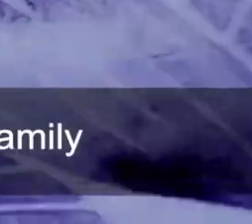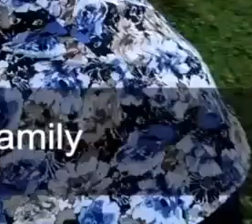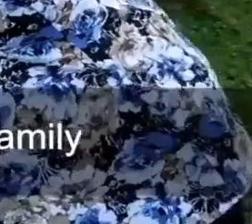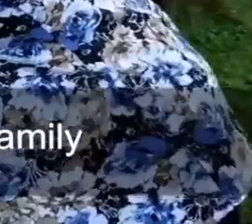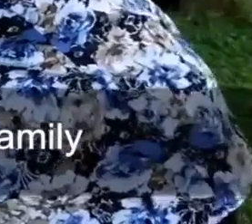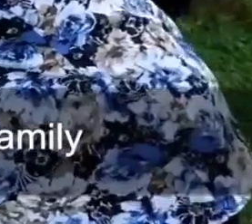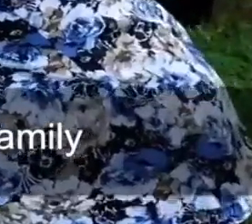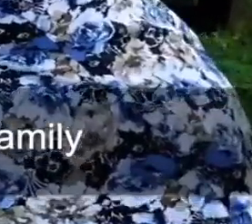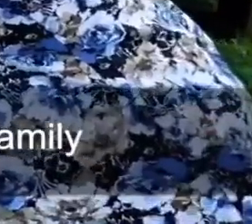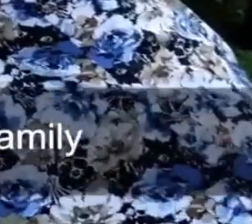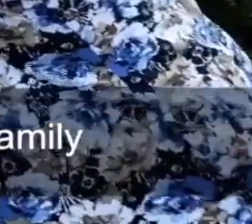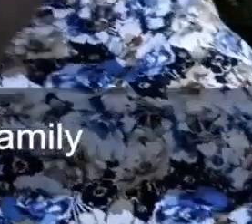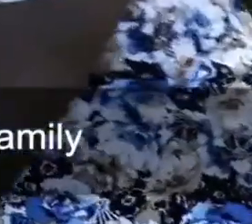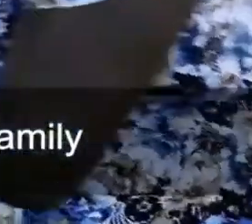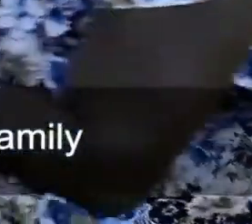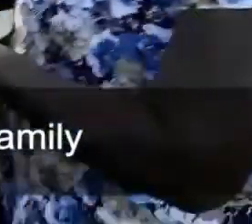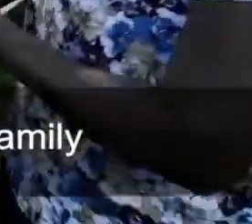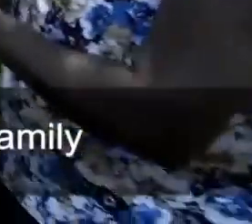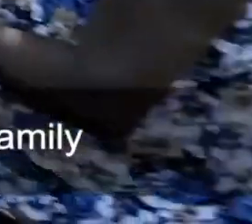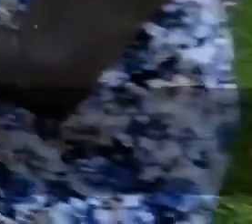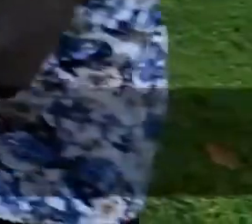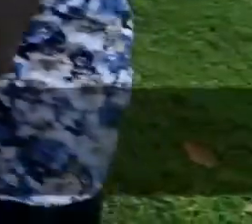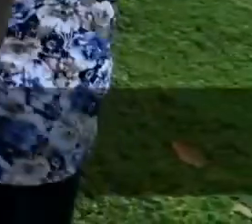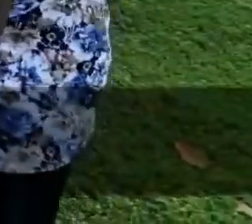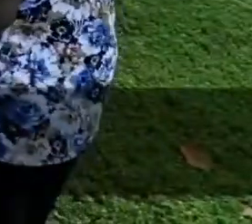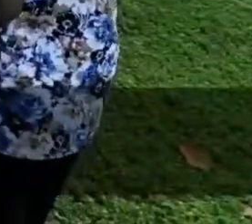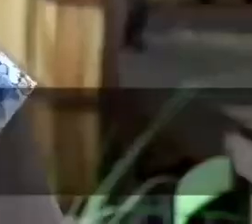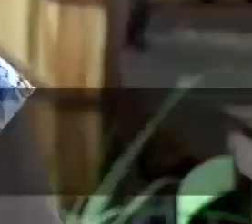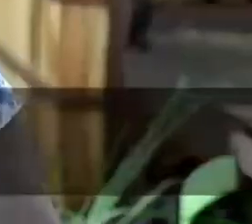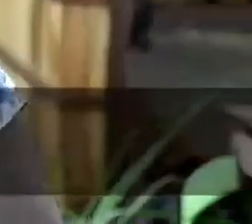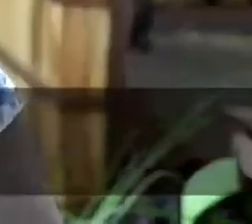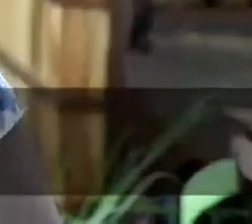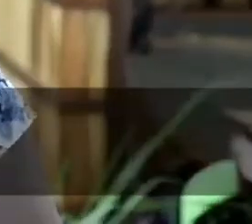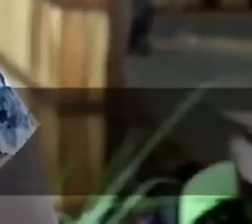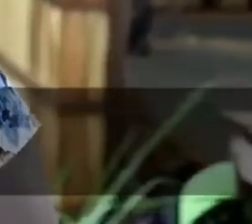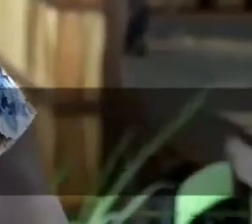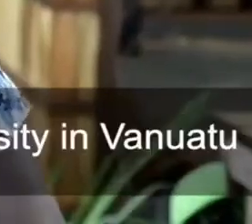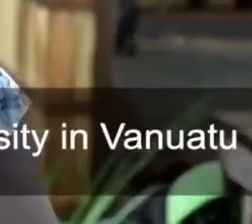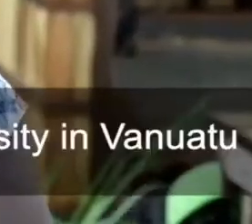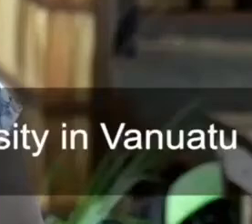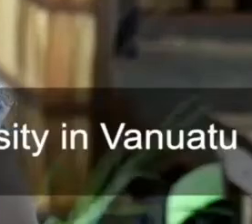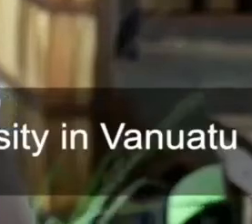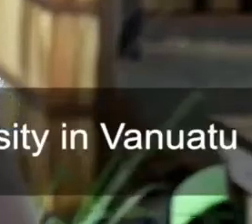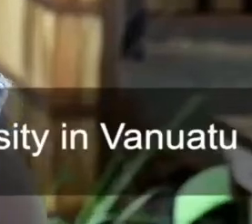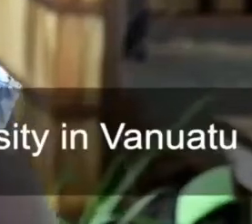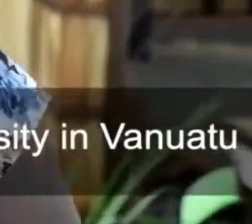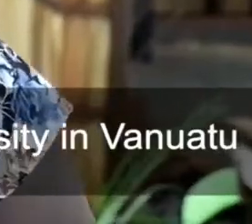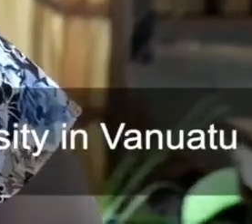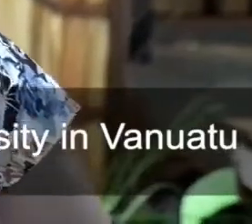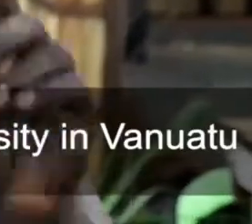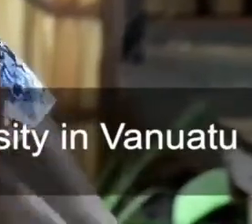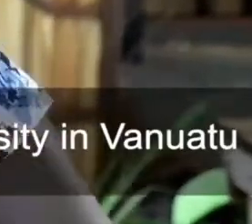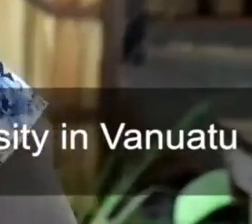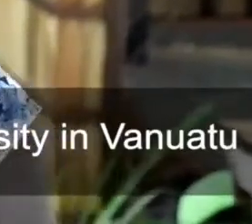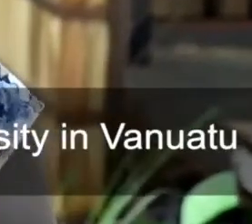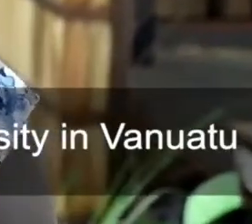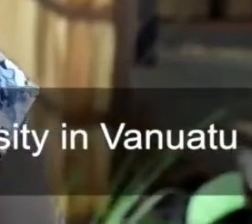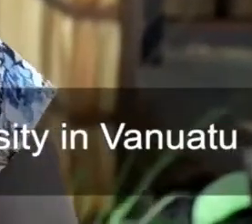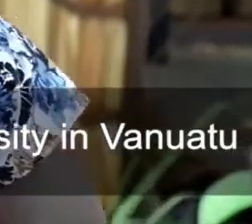products, I can meet my family for my living and for my school fee. And now my daughter is